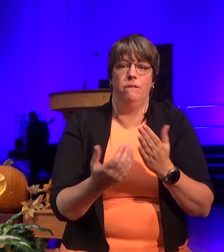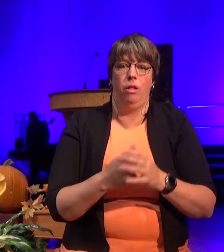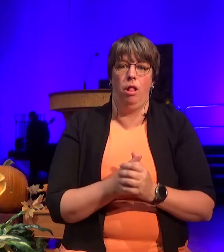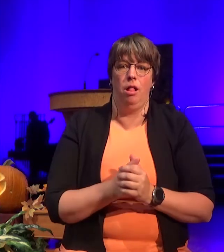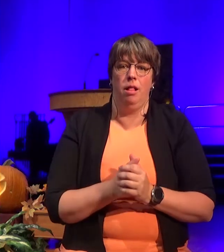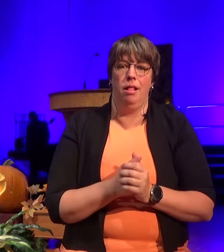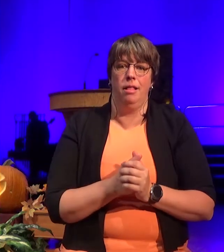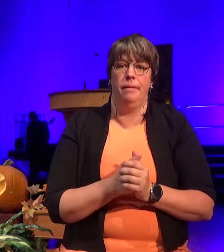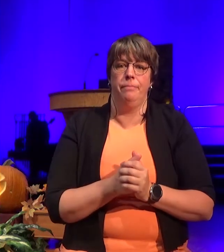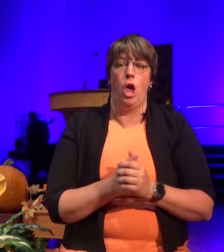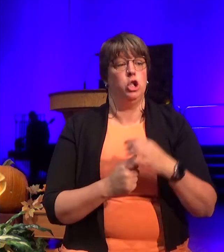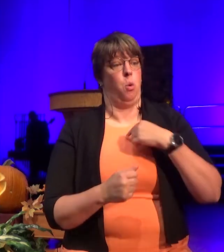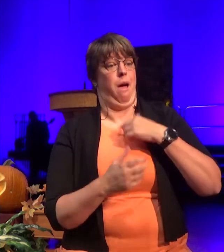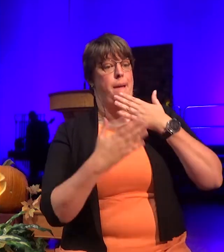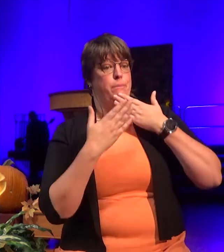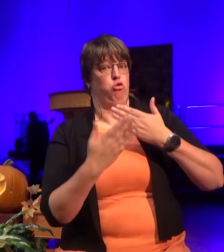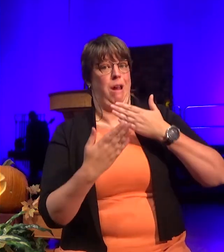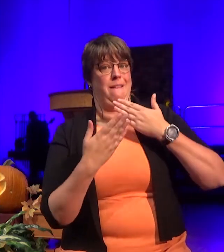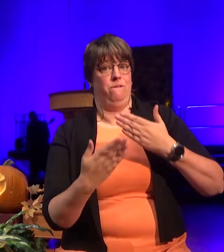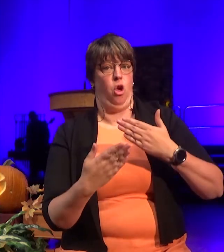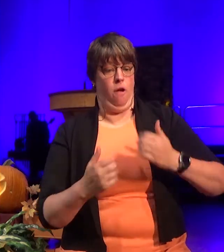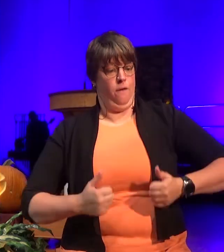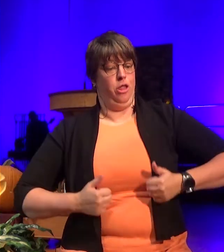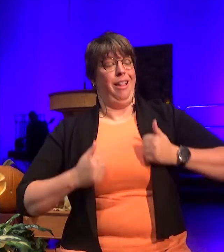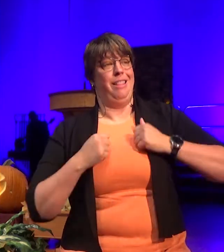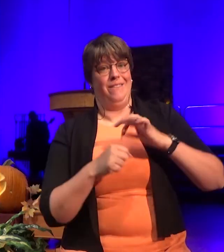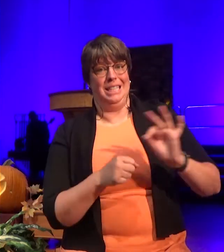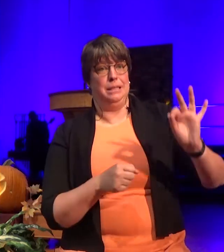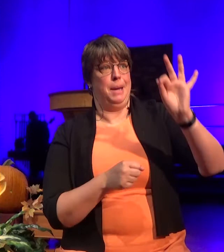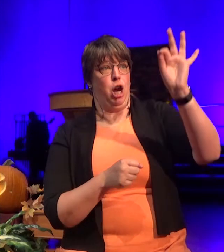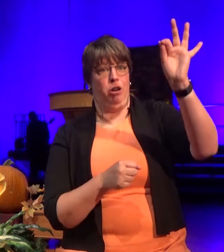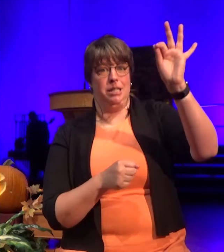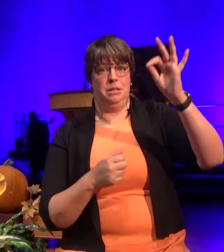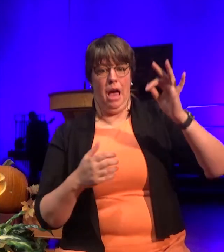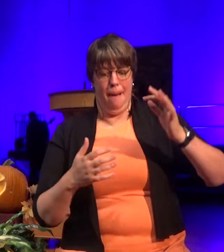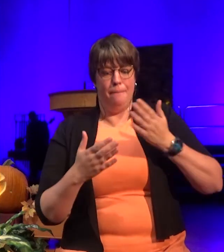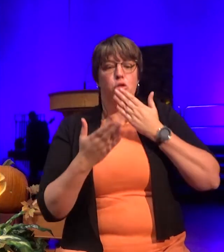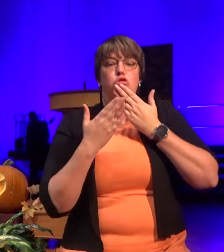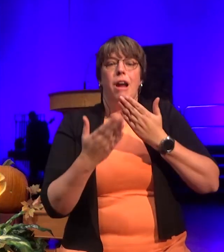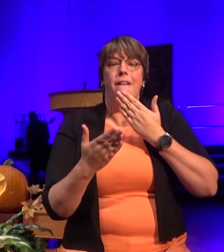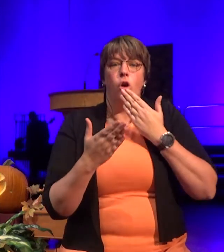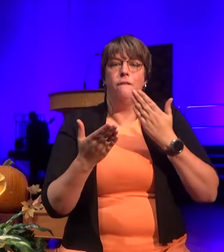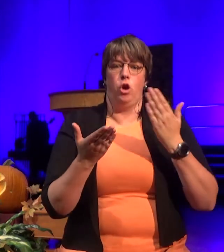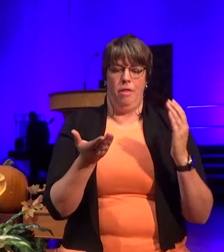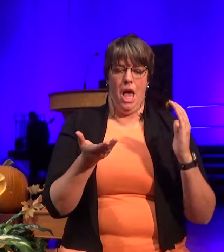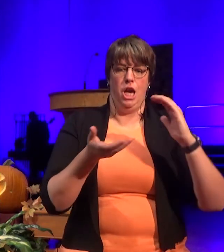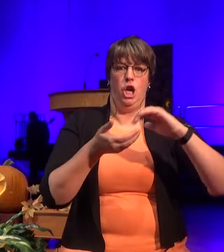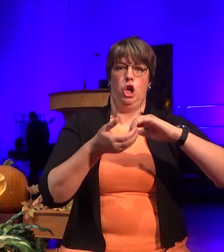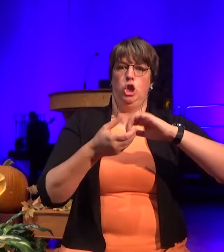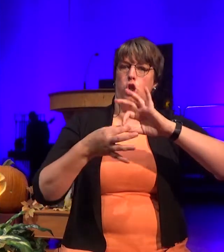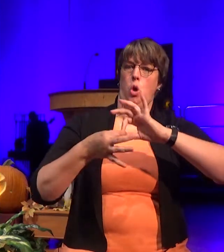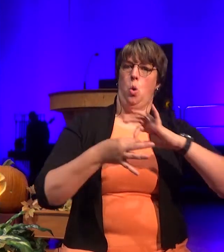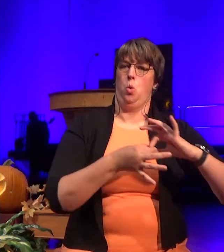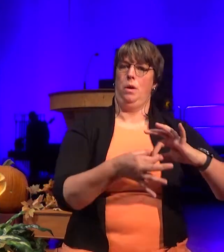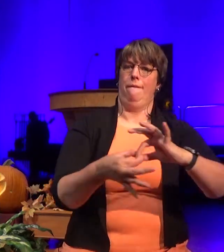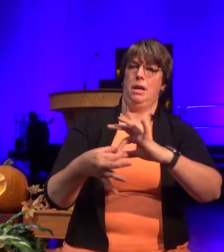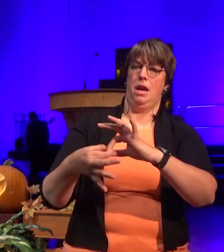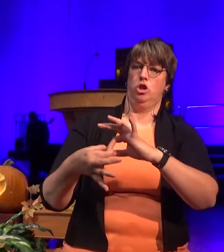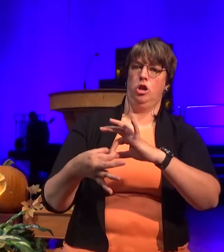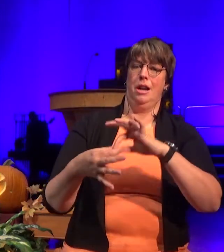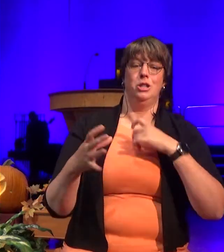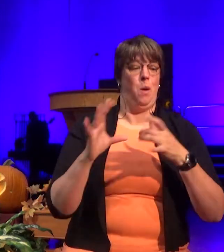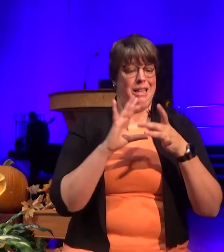So I'm grateful for that living spirit, and I'm grateful for this unification. And so I speak these healing words this